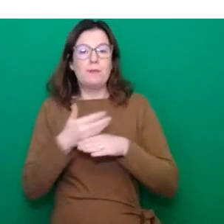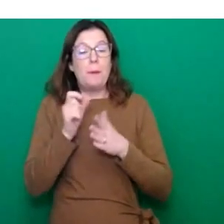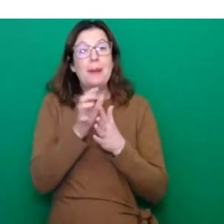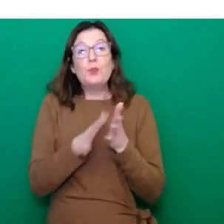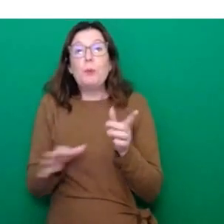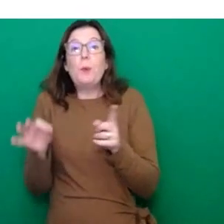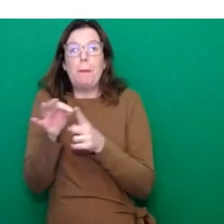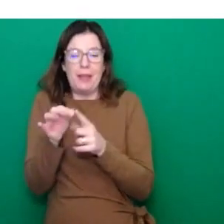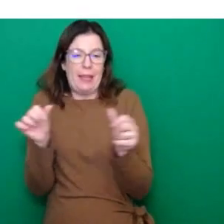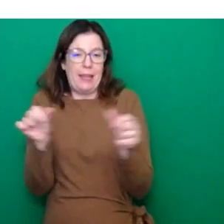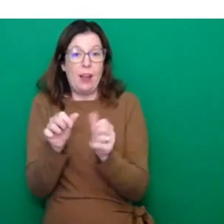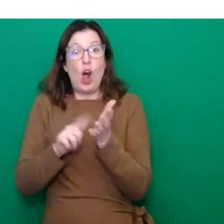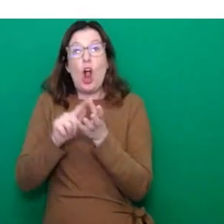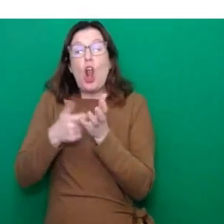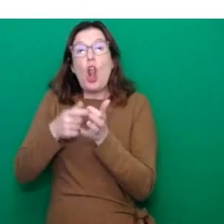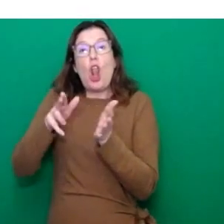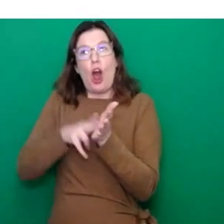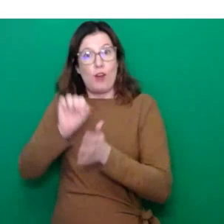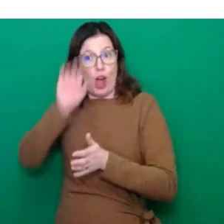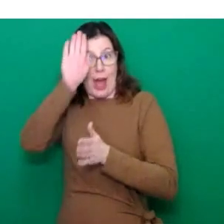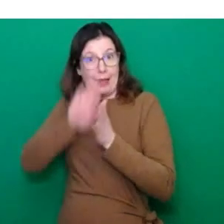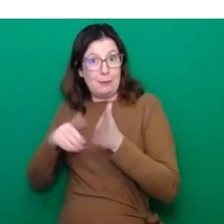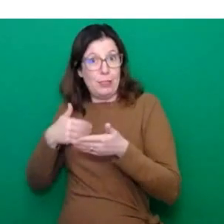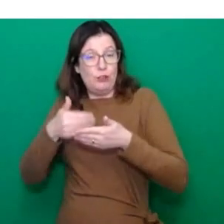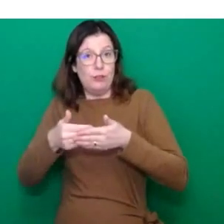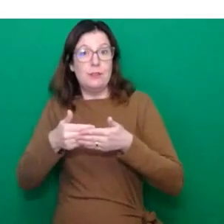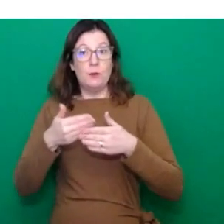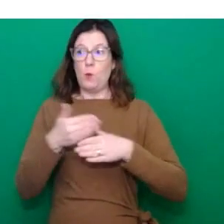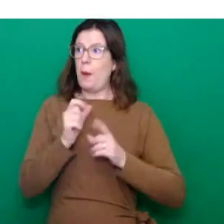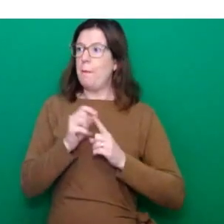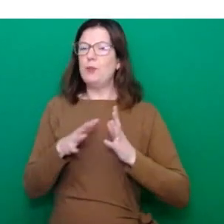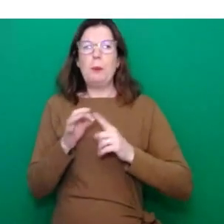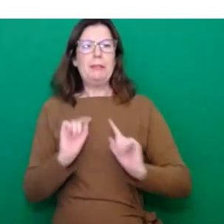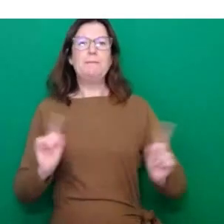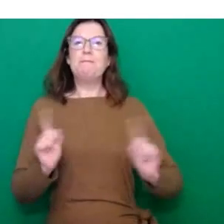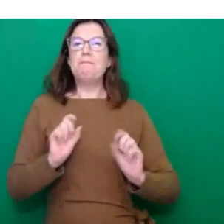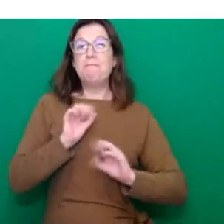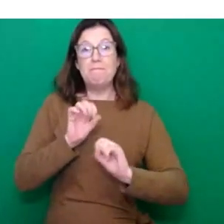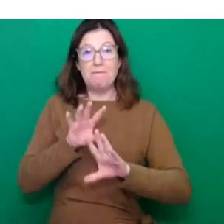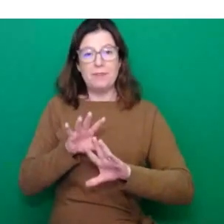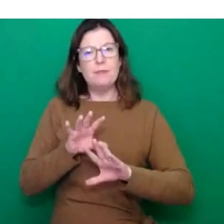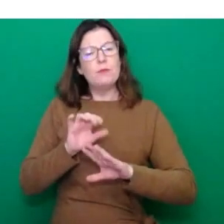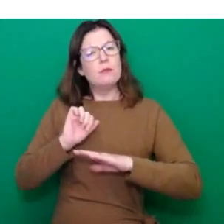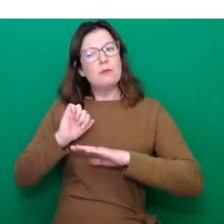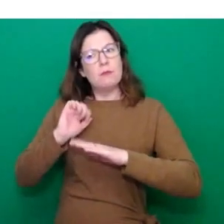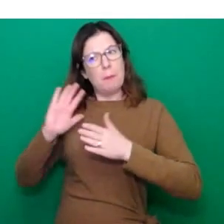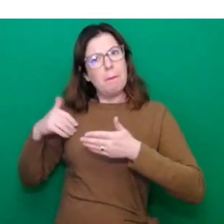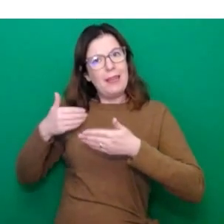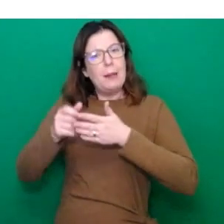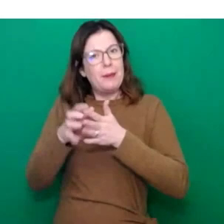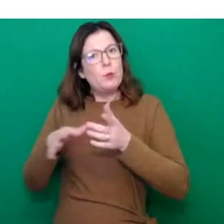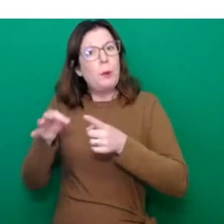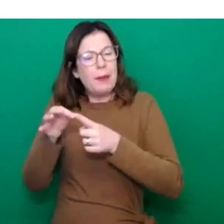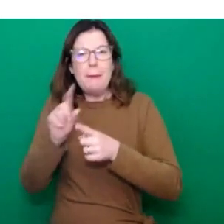PWP roles. Lauren's going to share her experience of working as a PWP. That's a more established role, but still one that I think perhaps